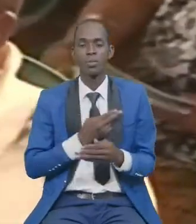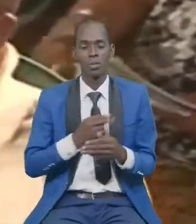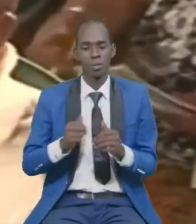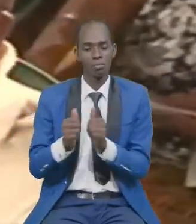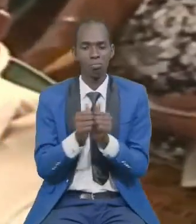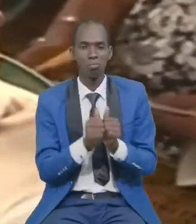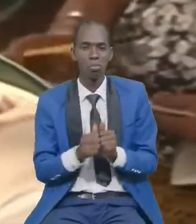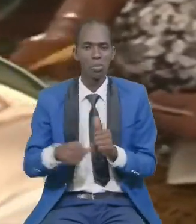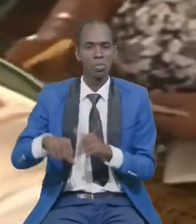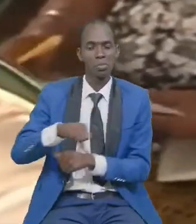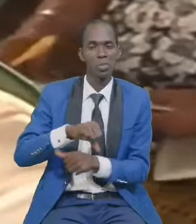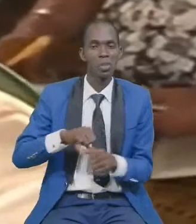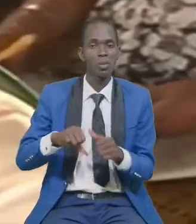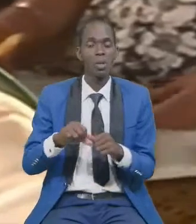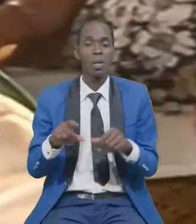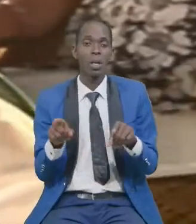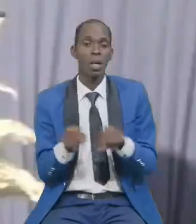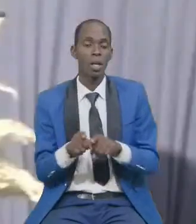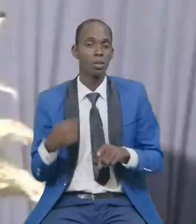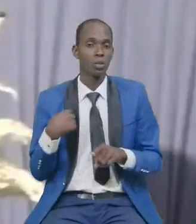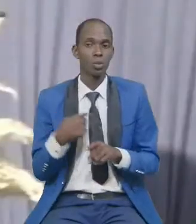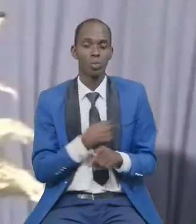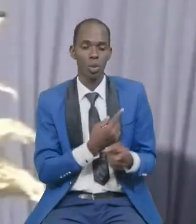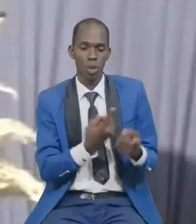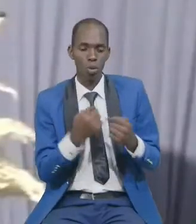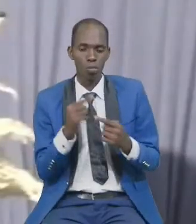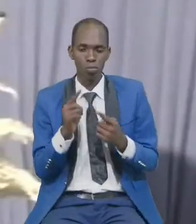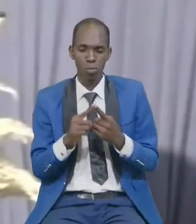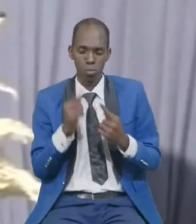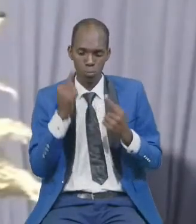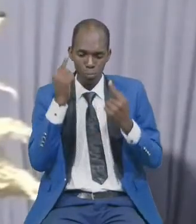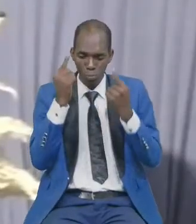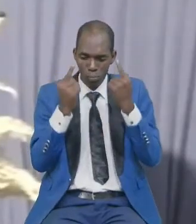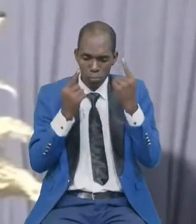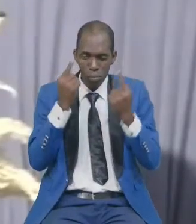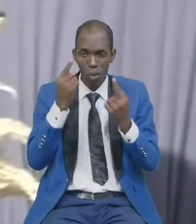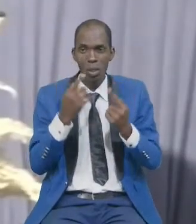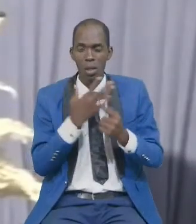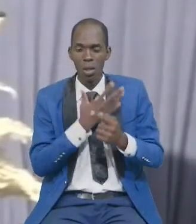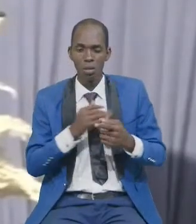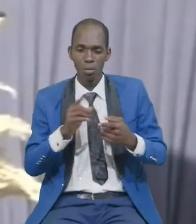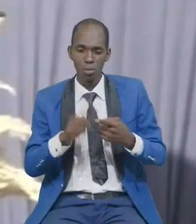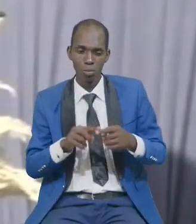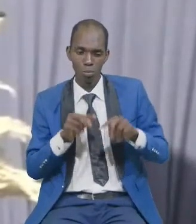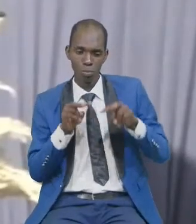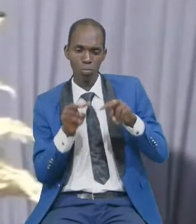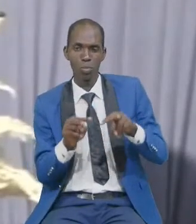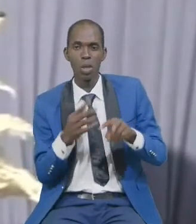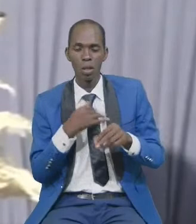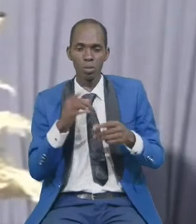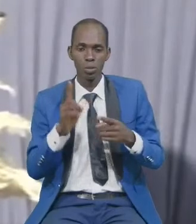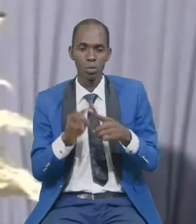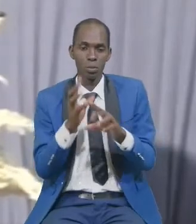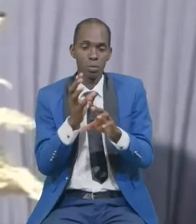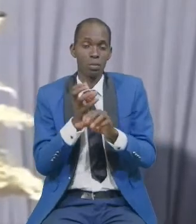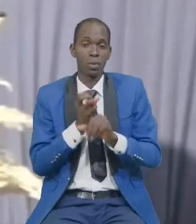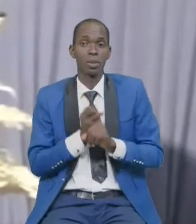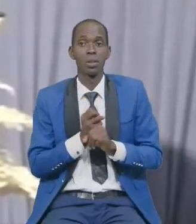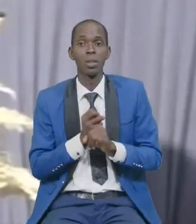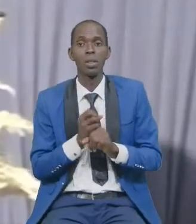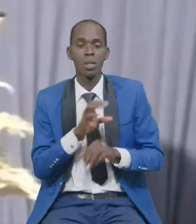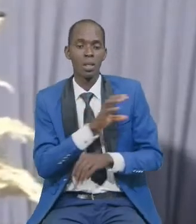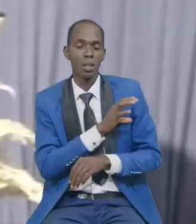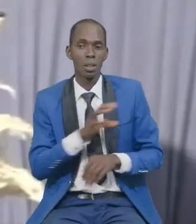fellowship. As we come to meditate and to deliberate and to proclaim